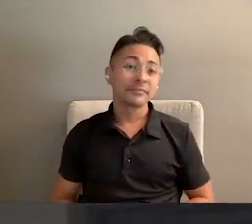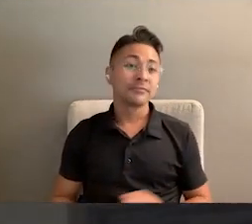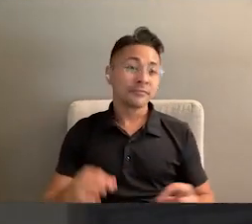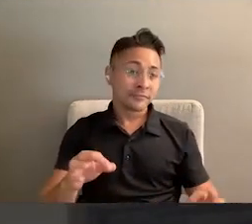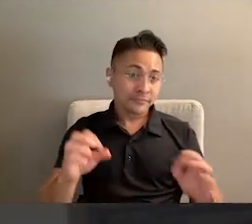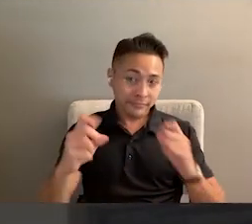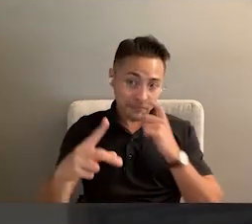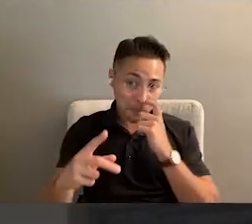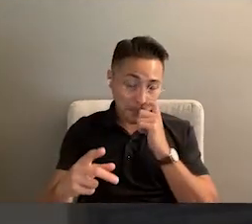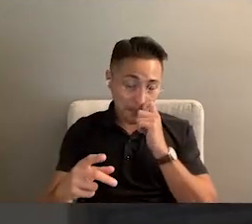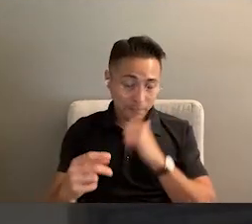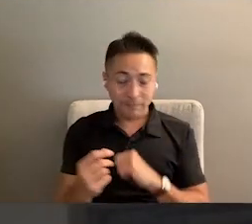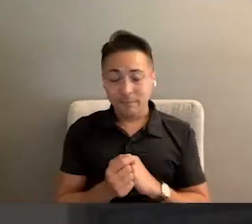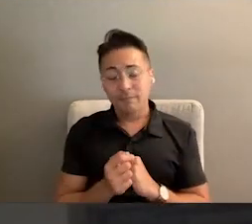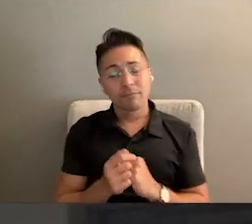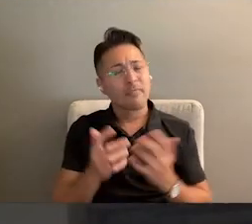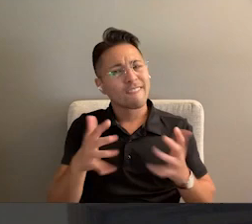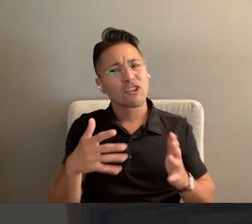exciting.